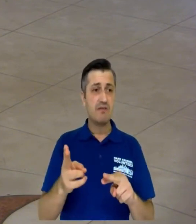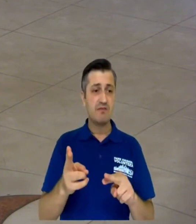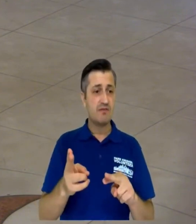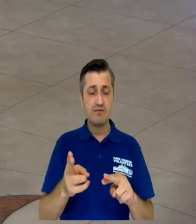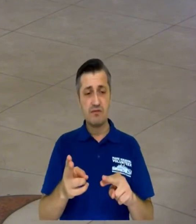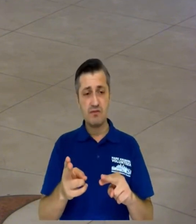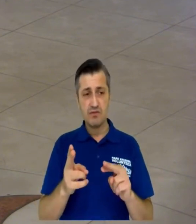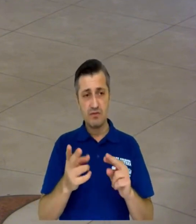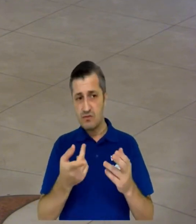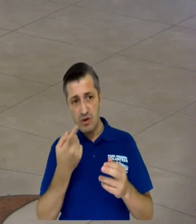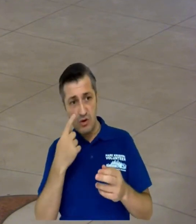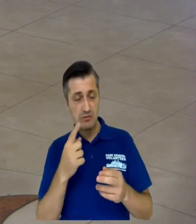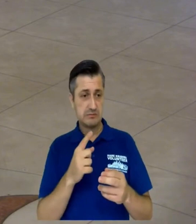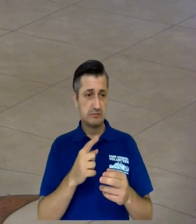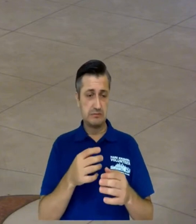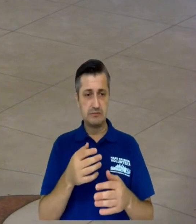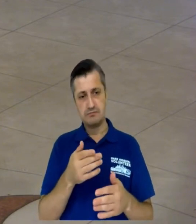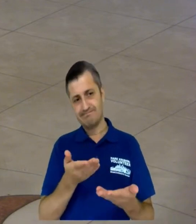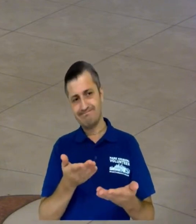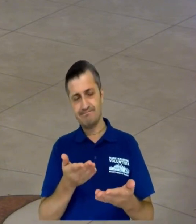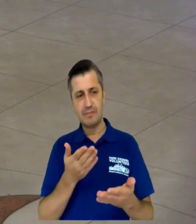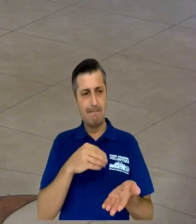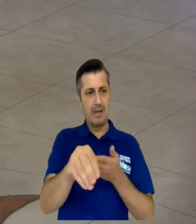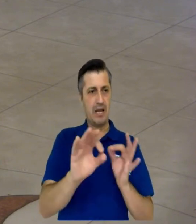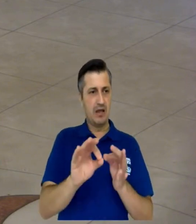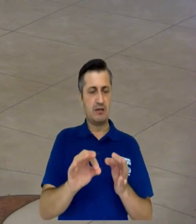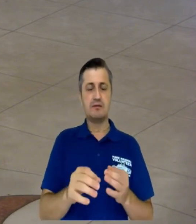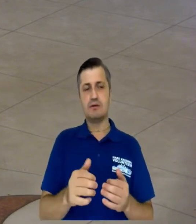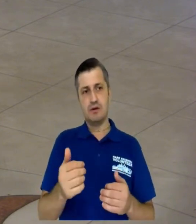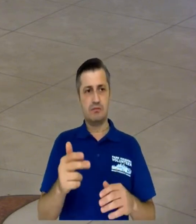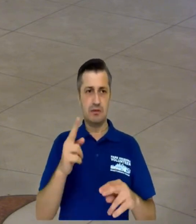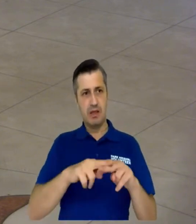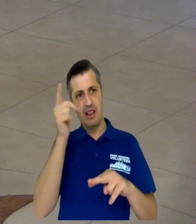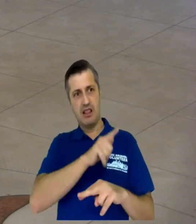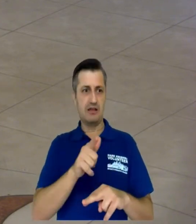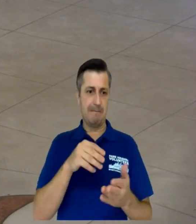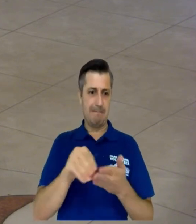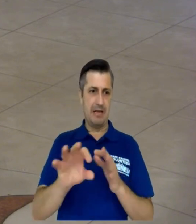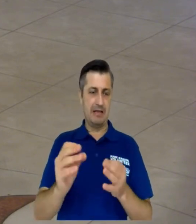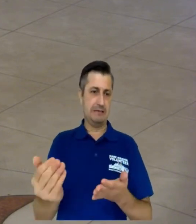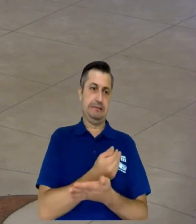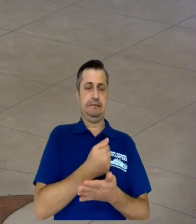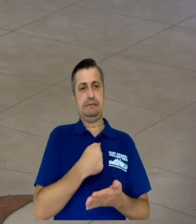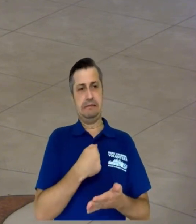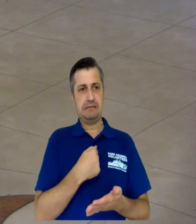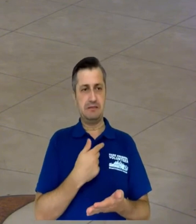can. I don't want to give anything in return. That's the mentality nowadays that people have. Most people